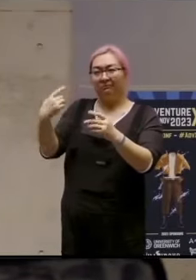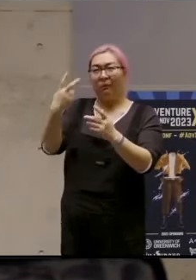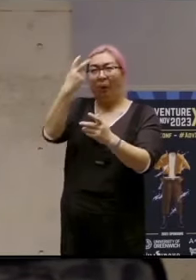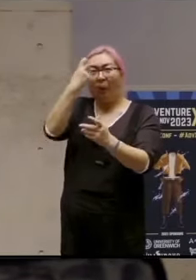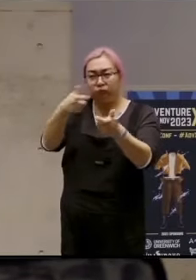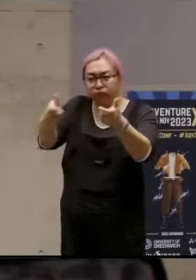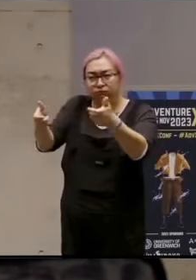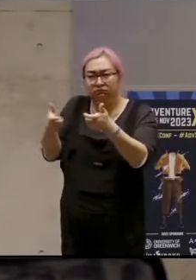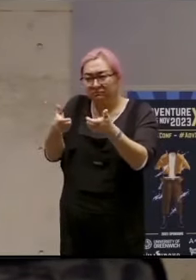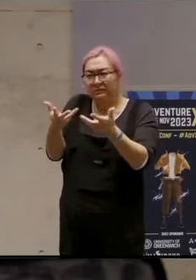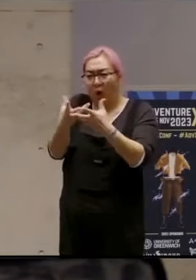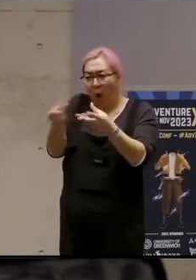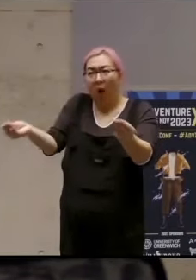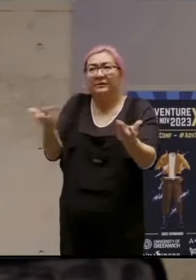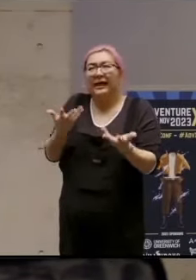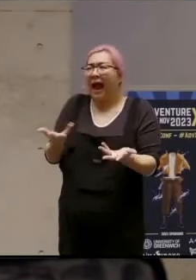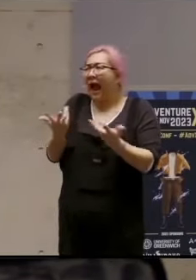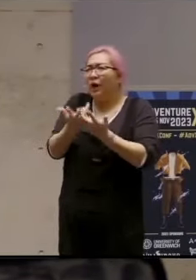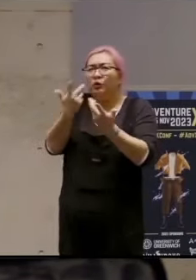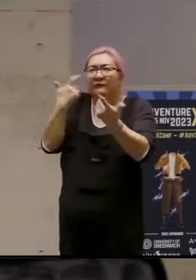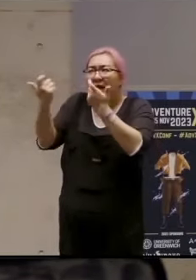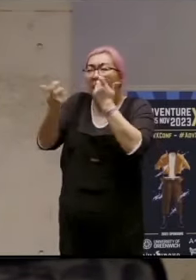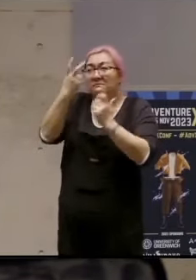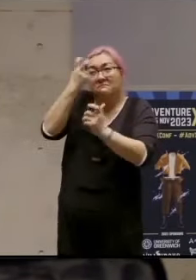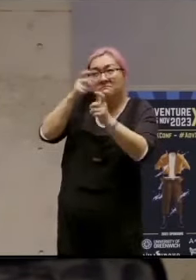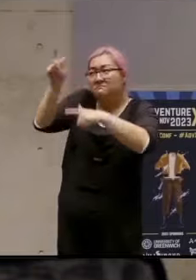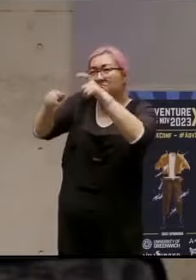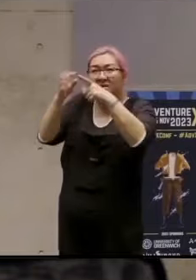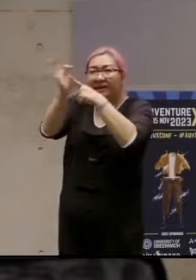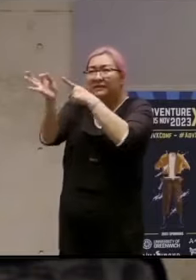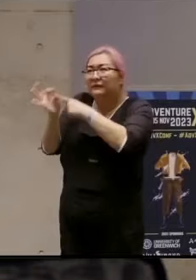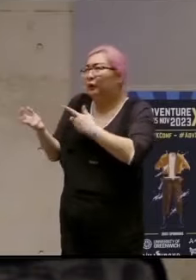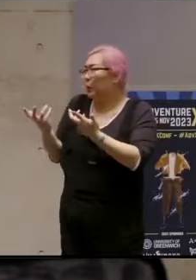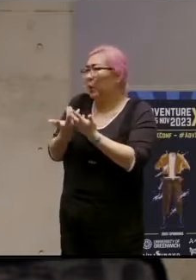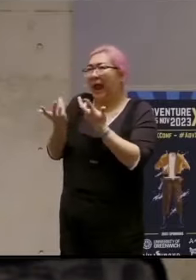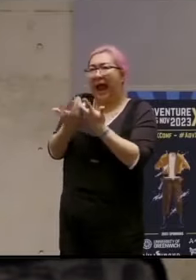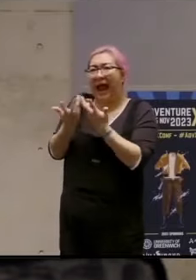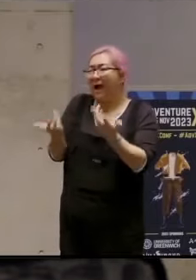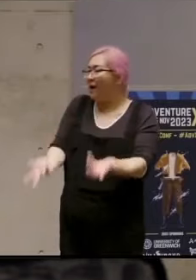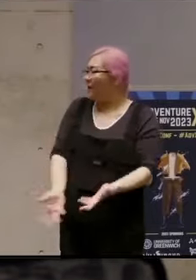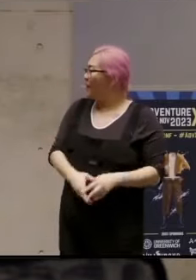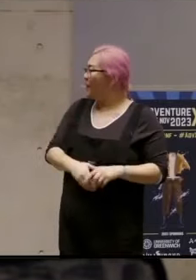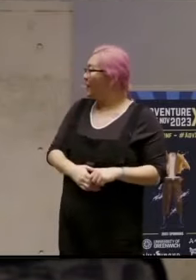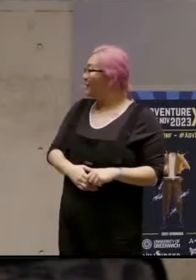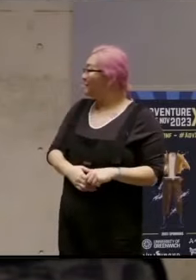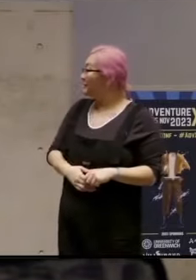thanked for the interviews, and how do you do it?